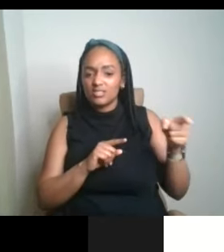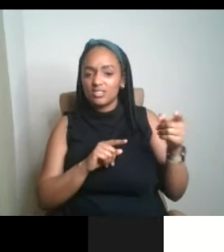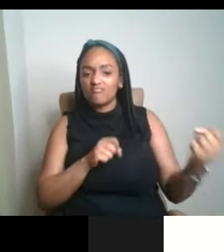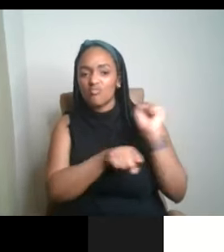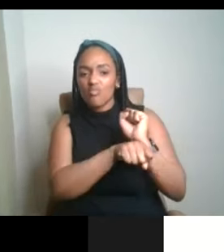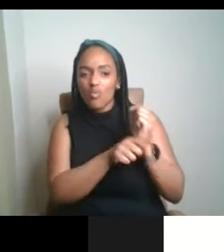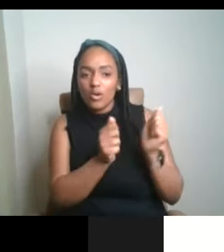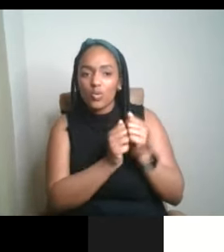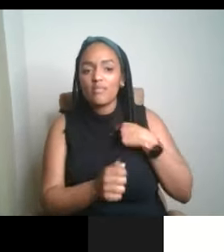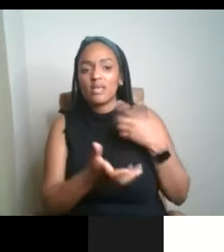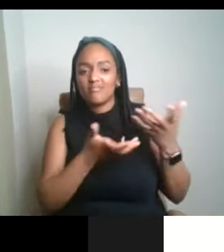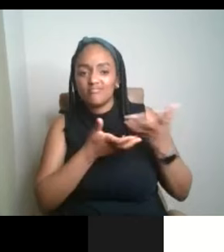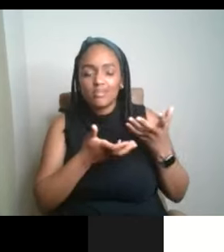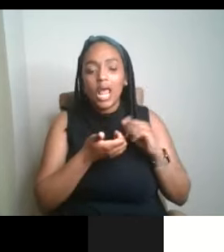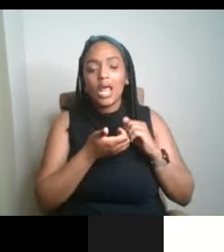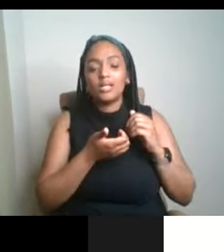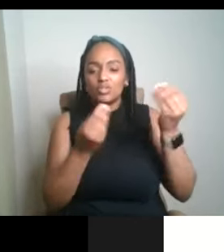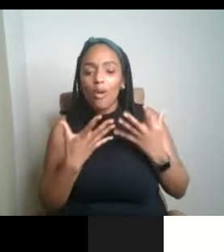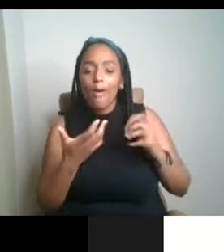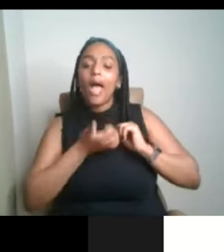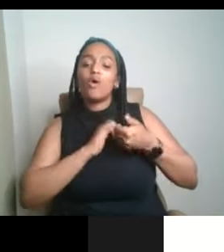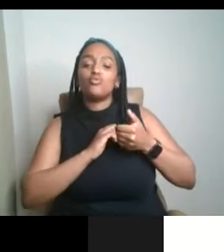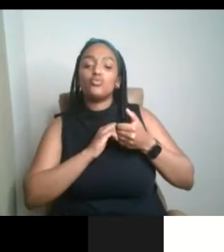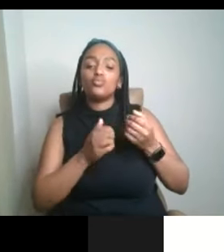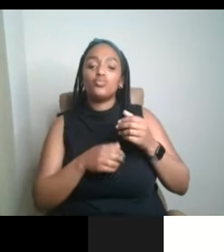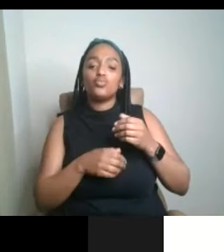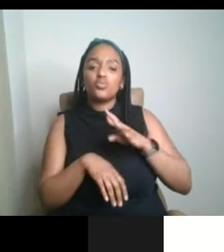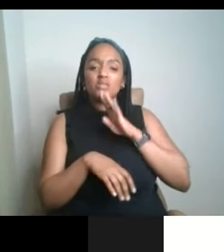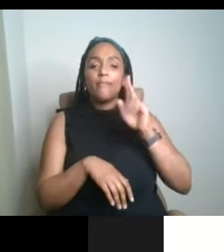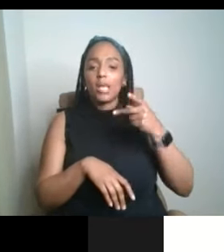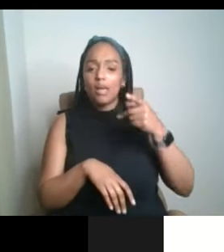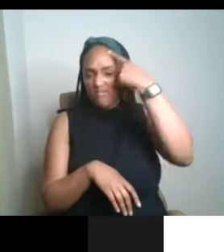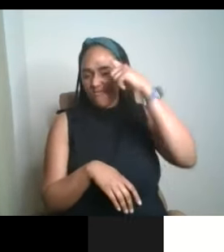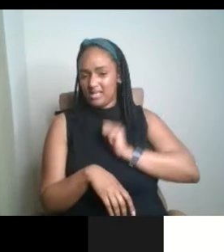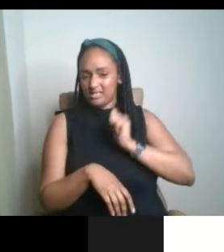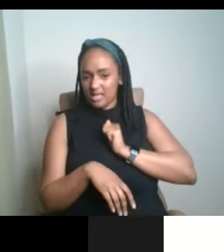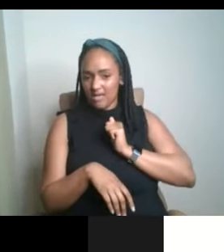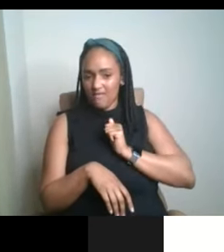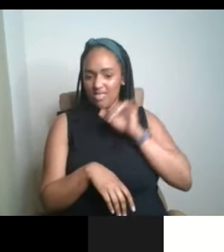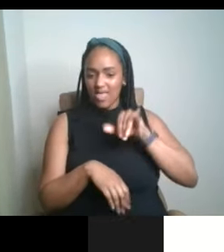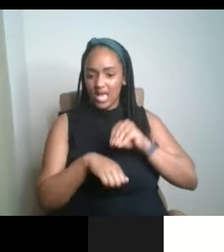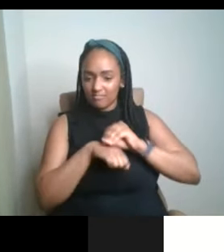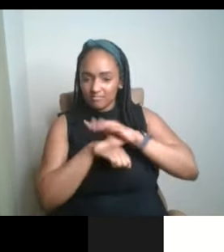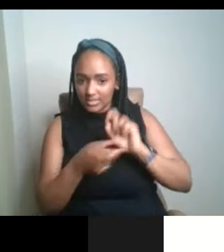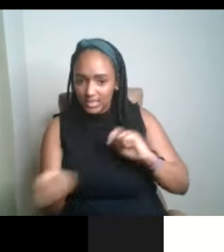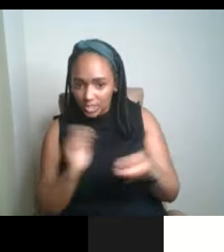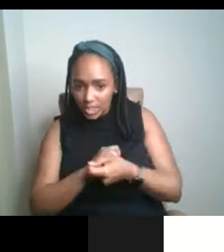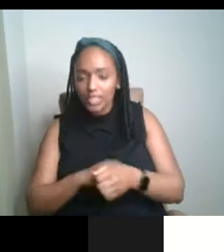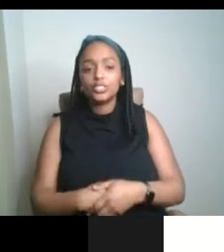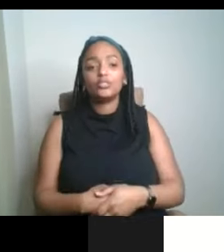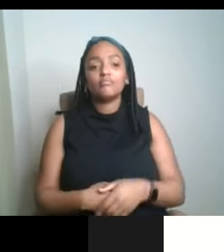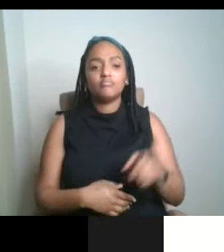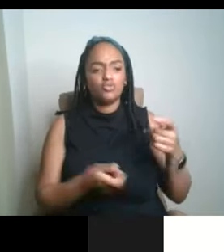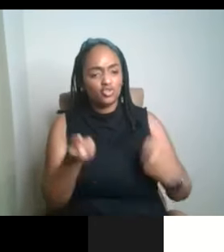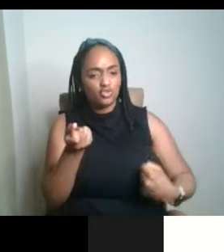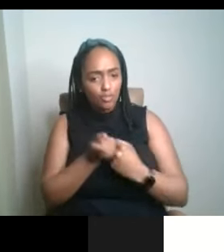up and how if you speak up, things might actually change. And she supports me and she gives me room